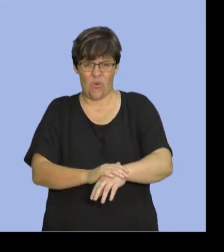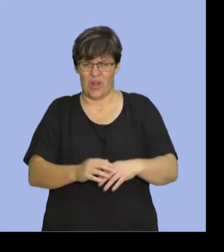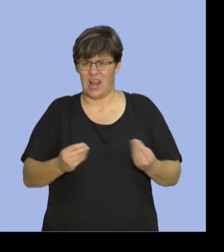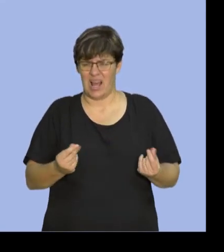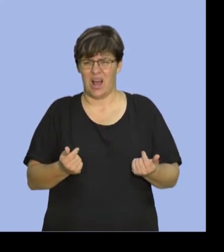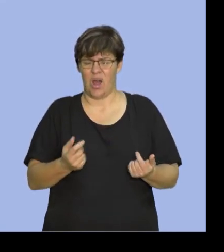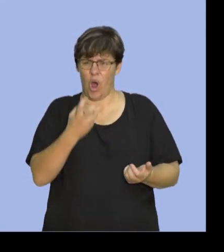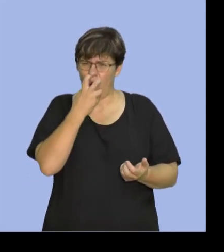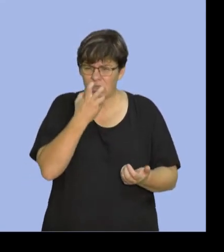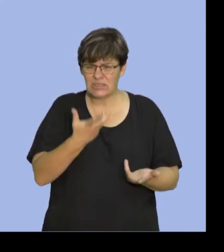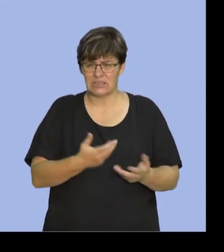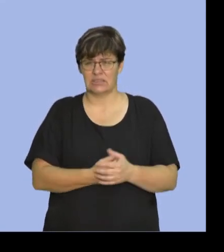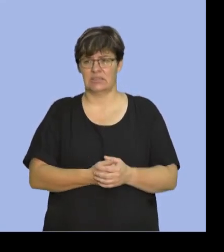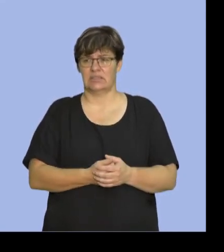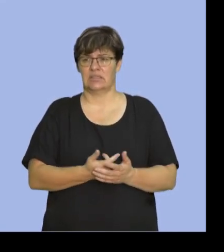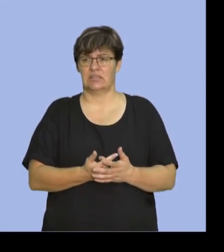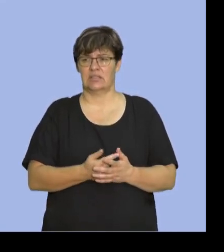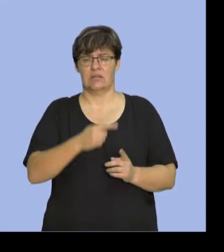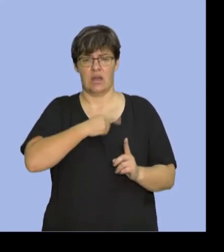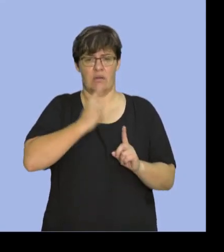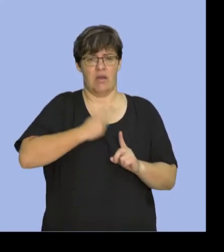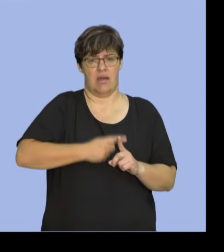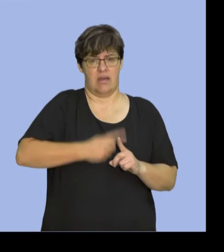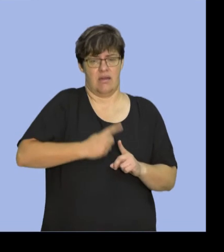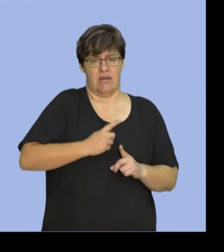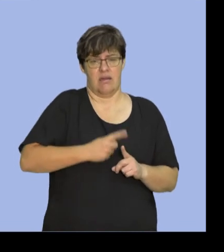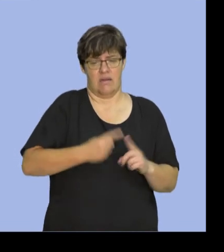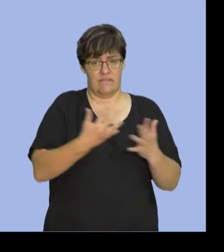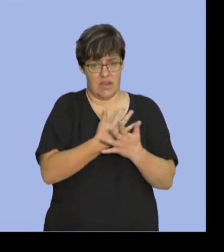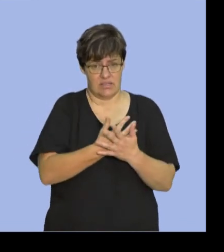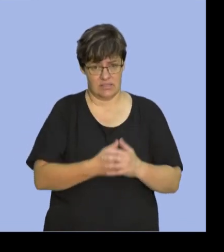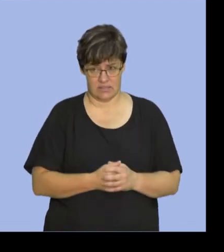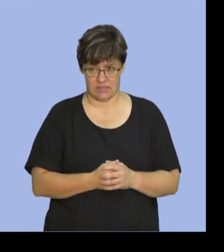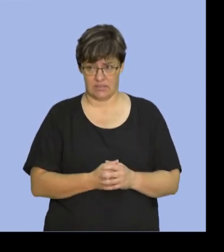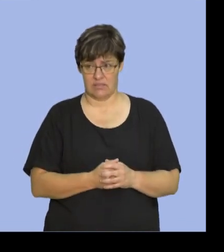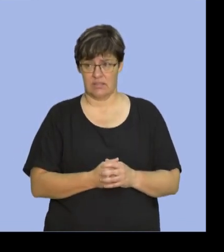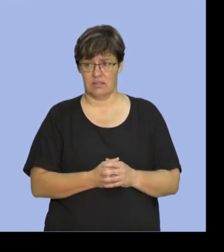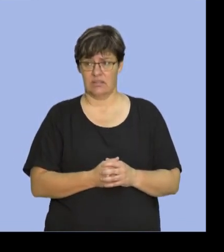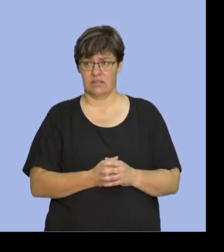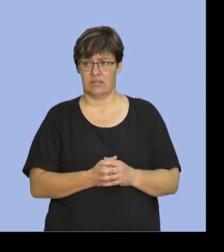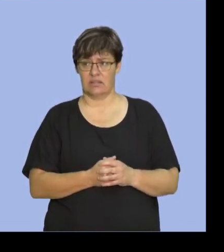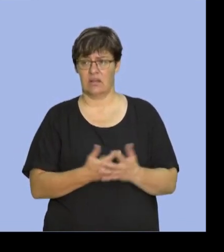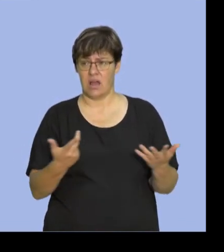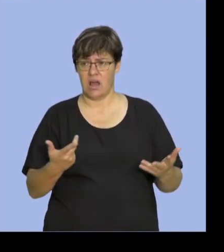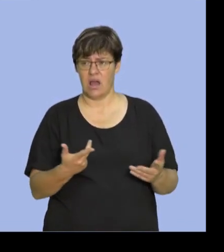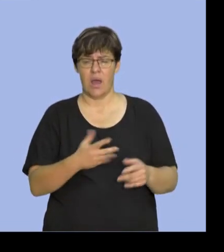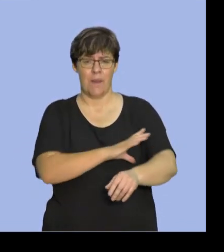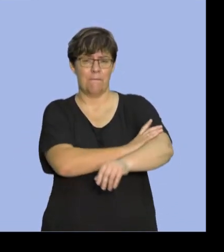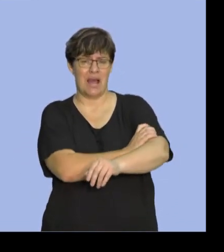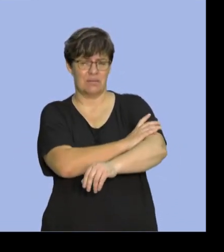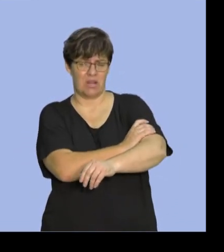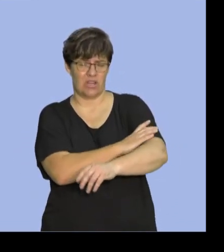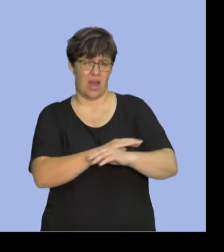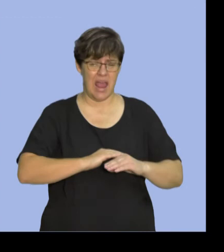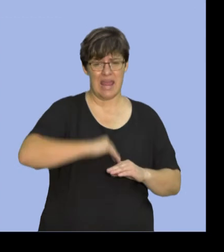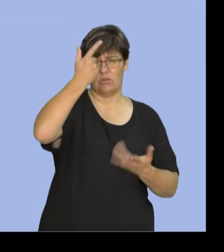really hot, rapid heartbeat, so your heart rate increases, there's an increase or sometimes a decrease in the blood